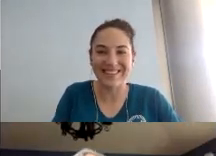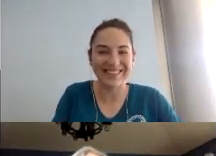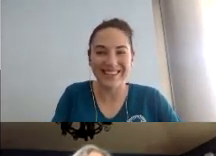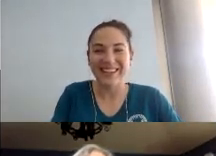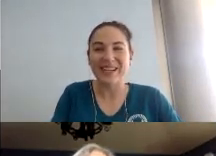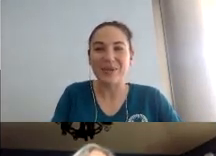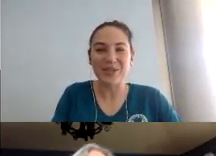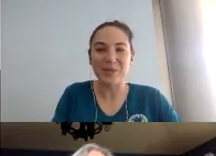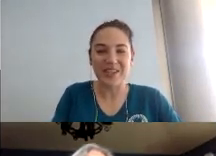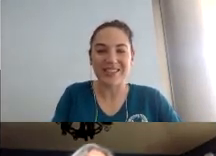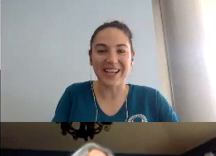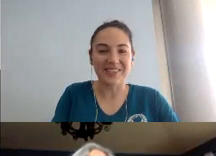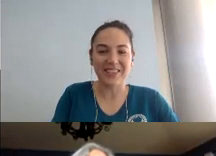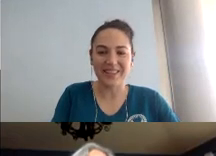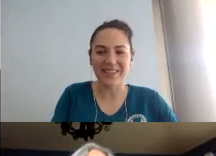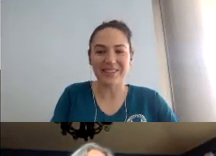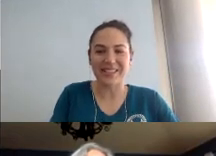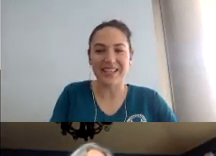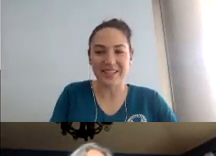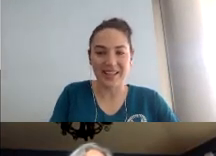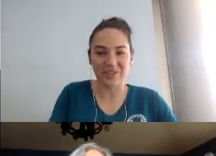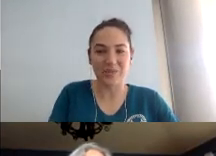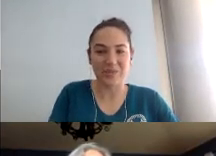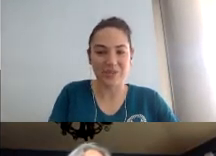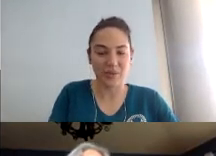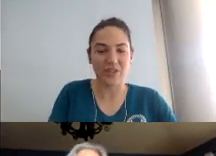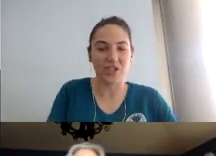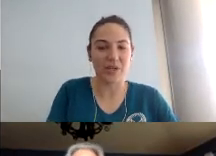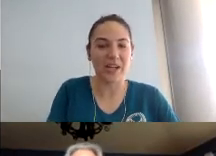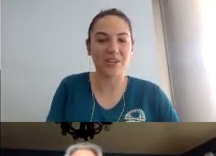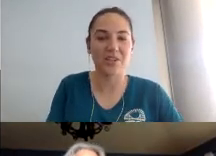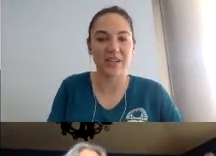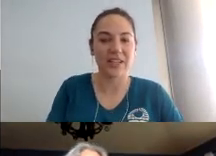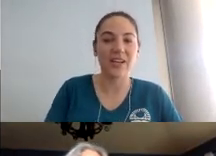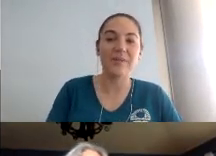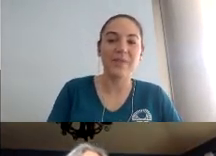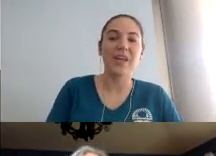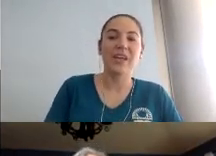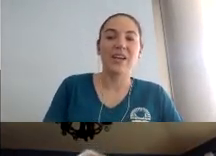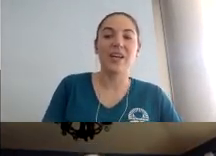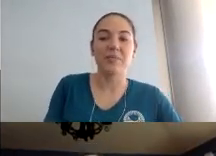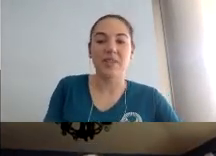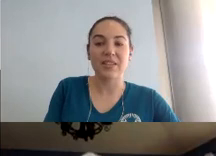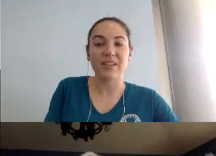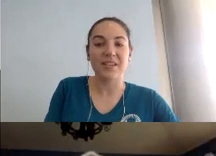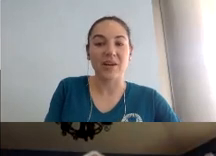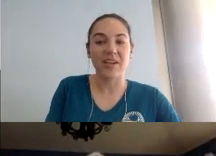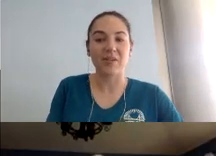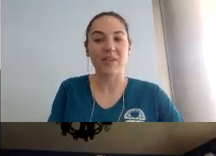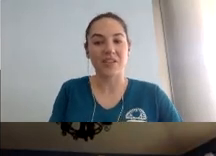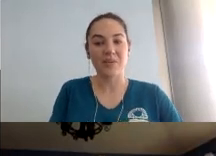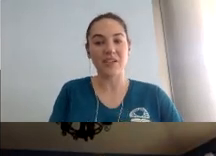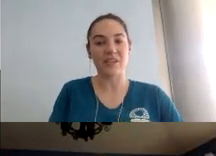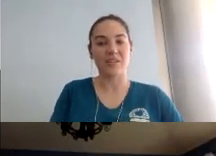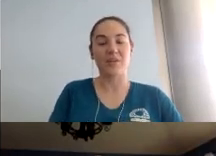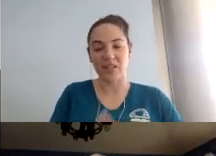in here. Once you put in a title, I think is all it takes. It will turn into a color so you can click on it. This little down arrow